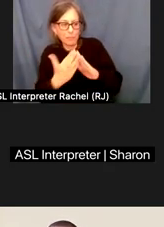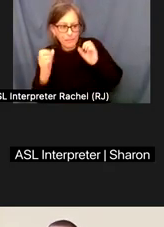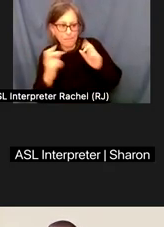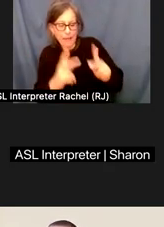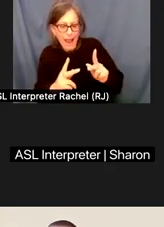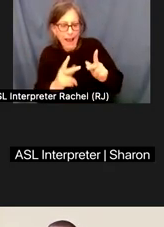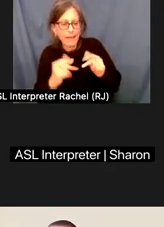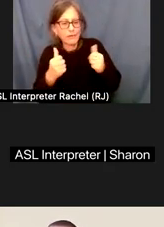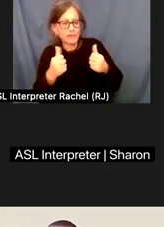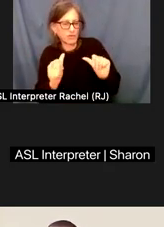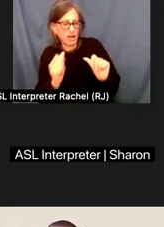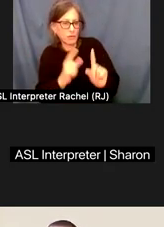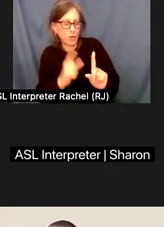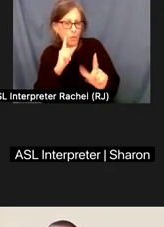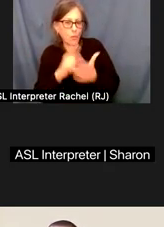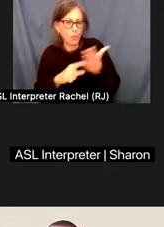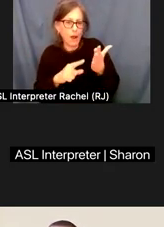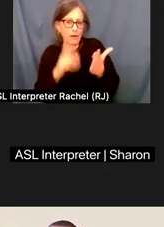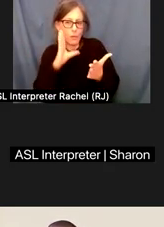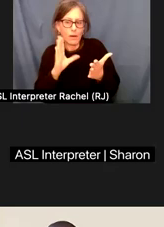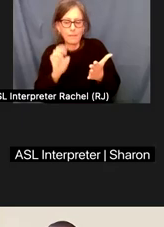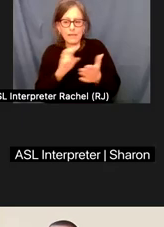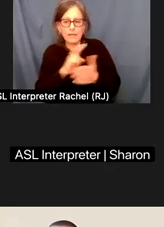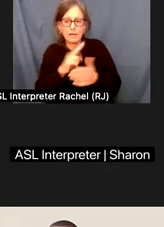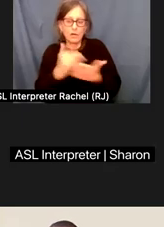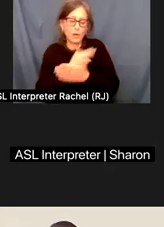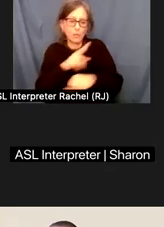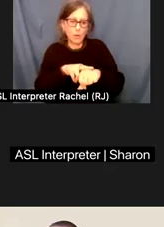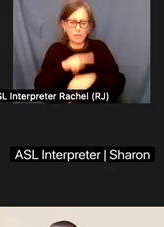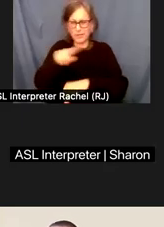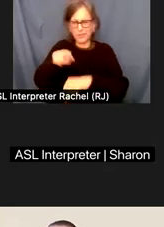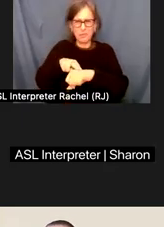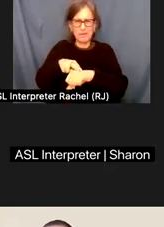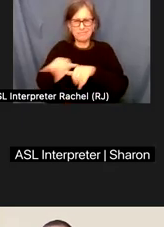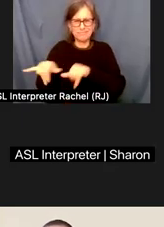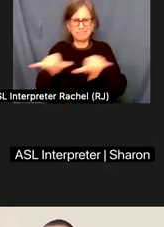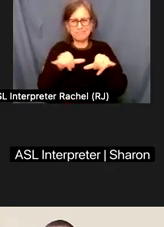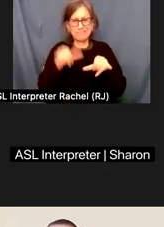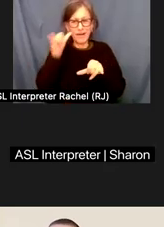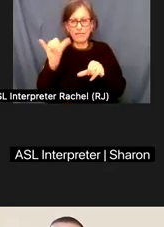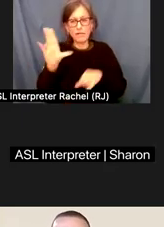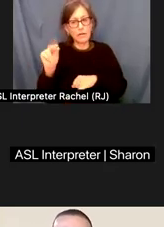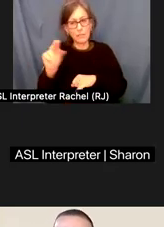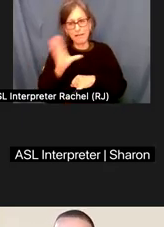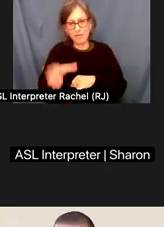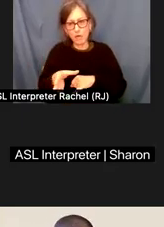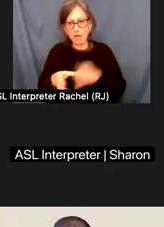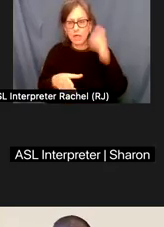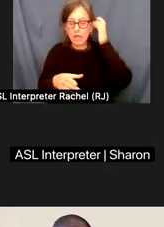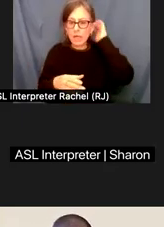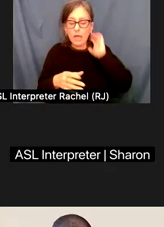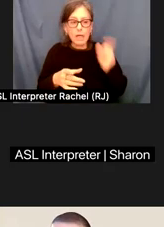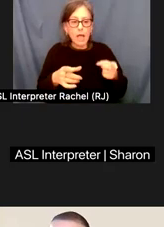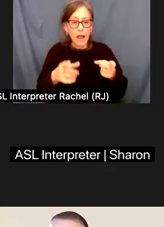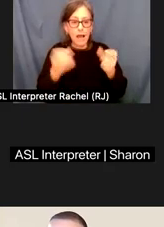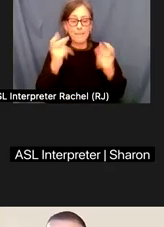trying to get back to what will be our new normal, because we know normal is never normal. That's right. So I see in the poll here that many